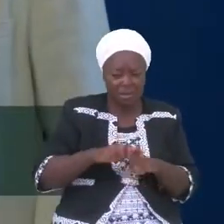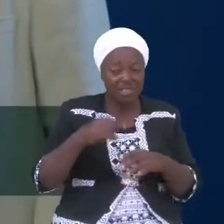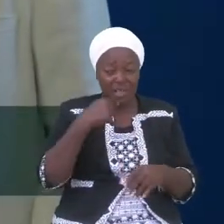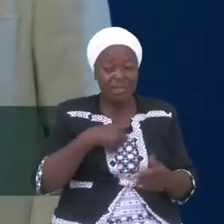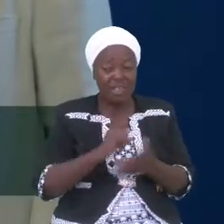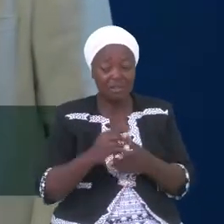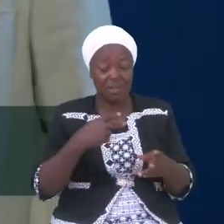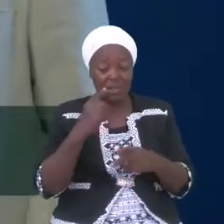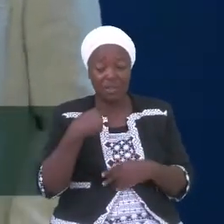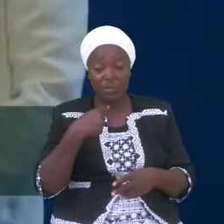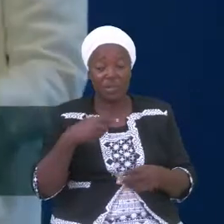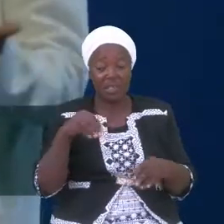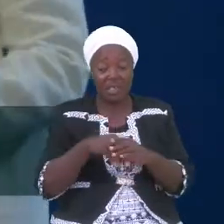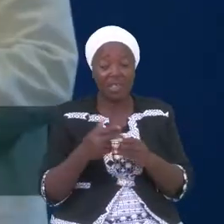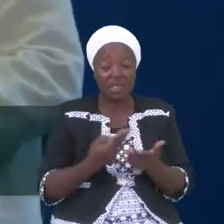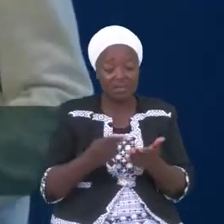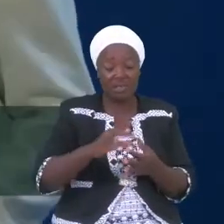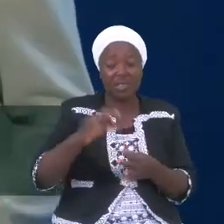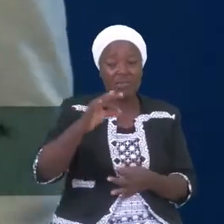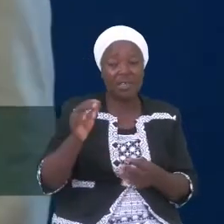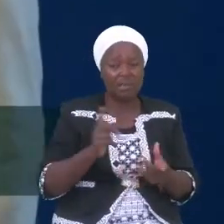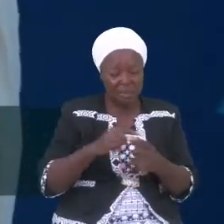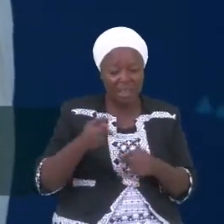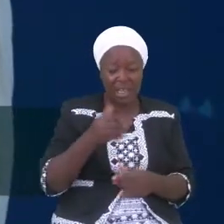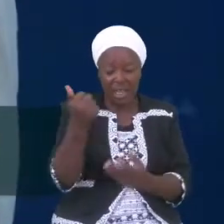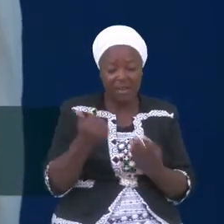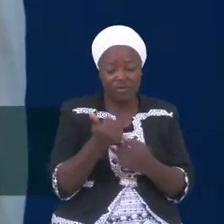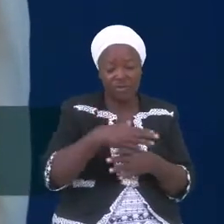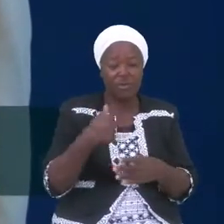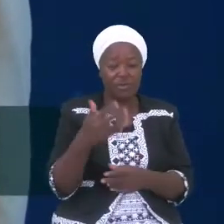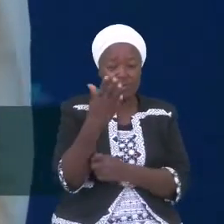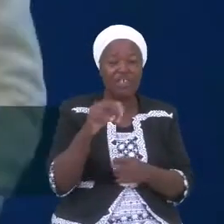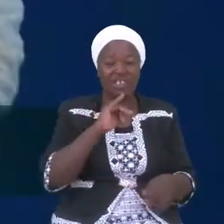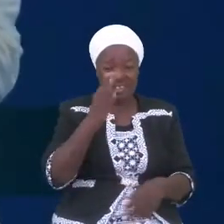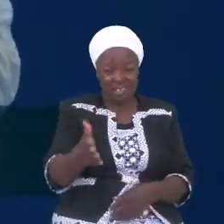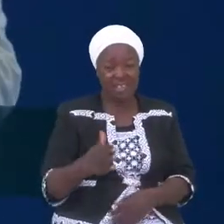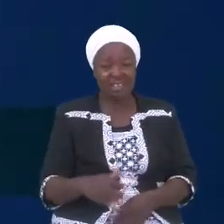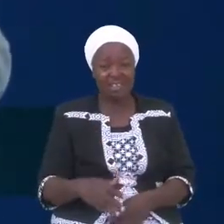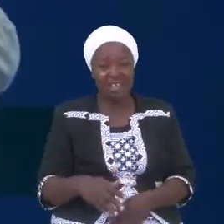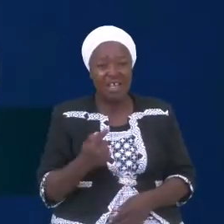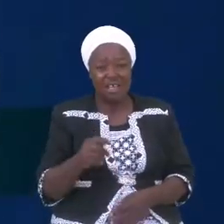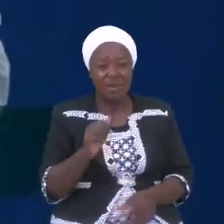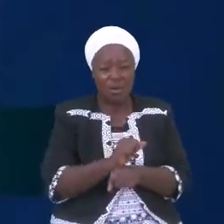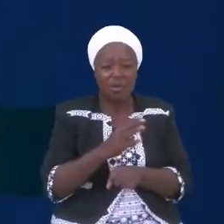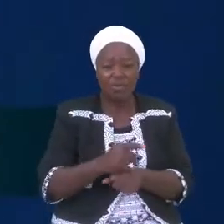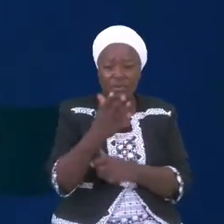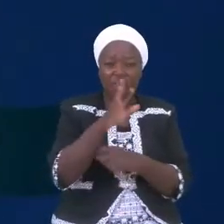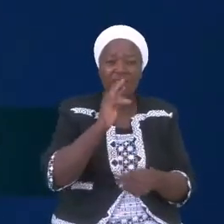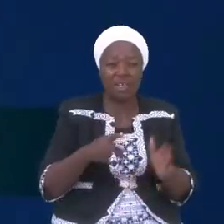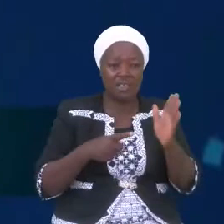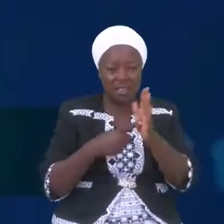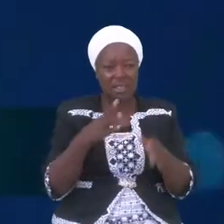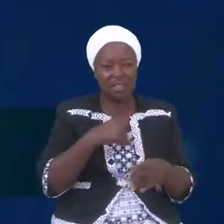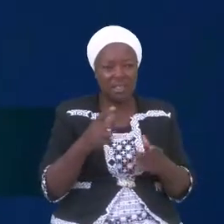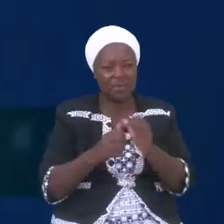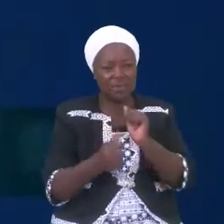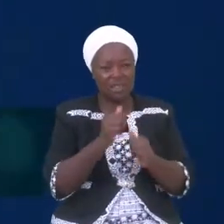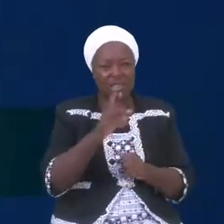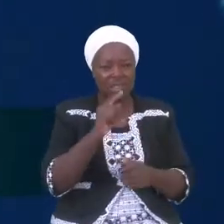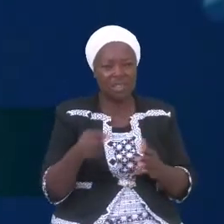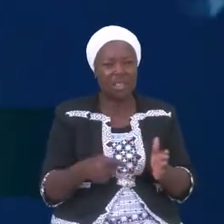then you have adultery. It's of the flesh. The works of the flesh are manifest. Which are these? Adultery,